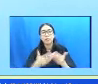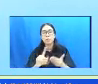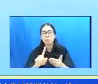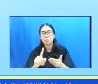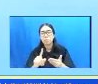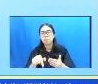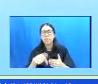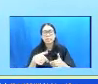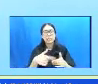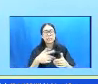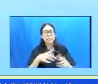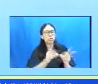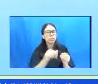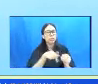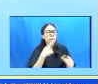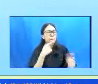on this